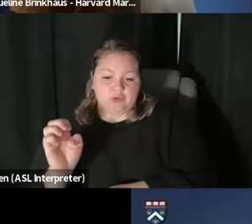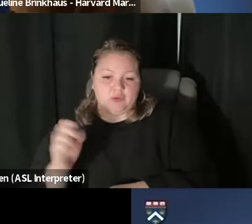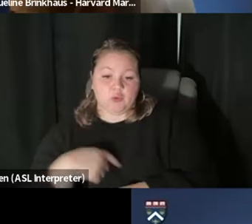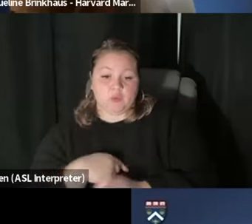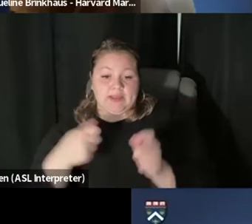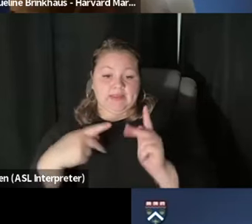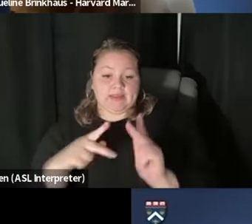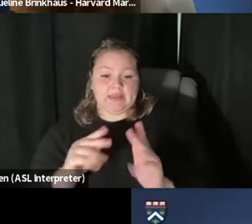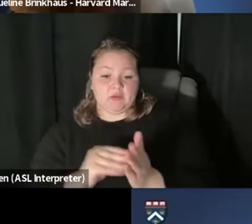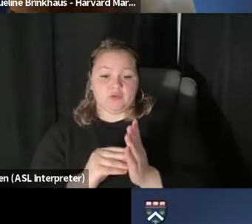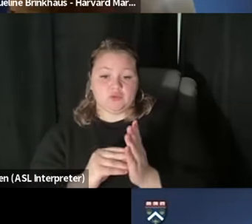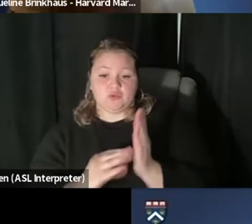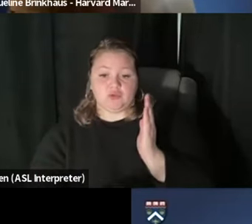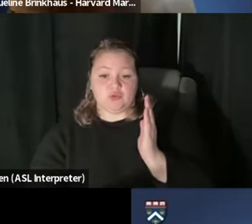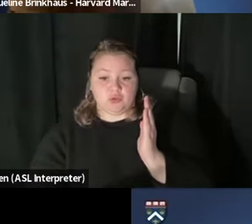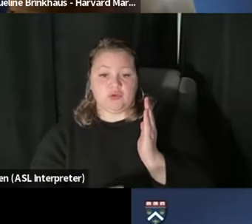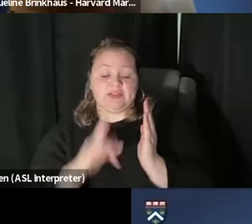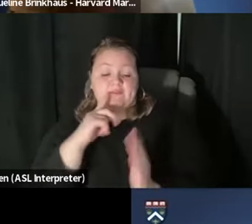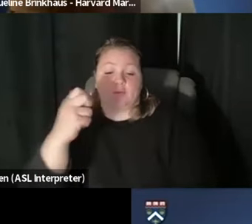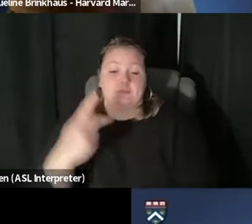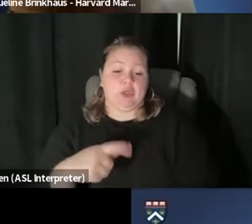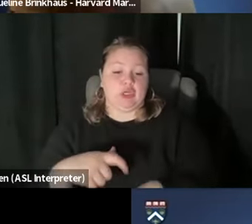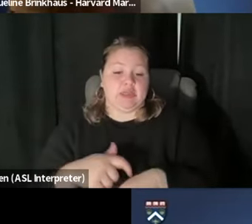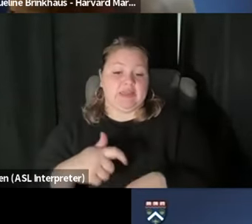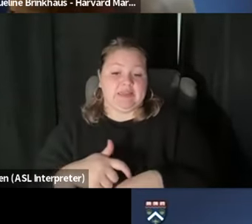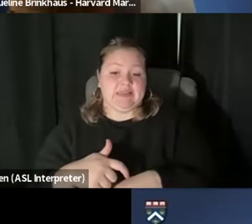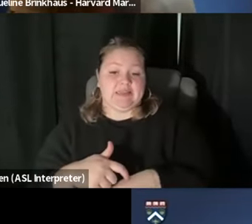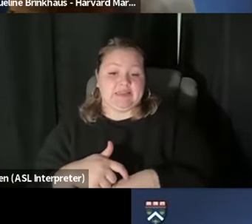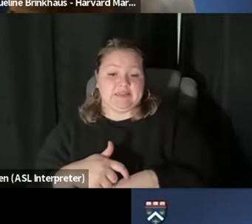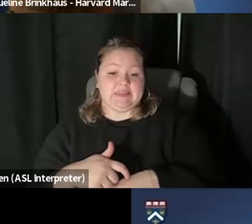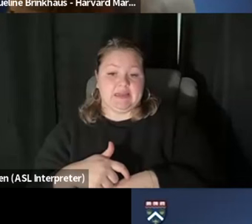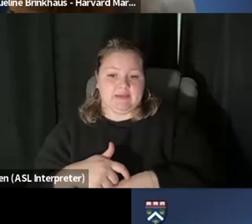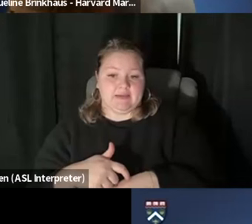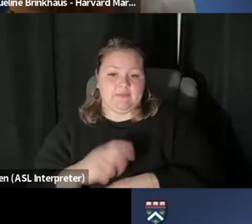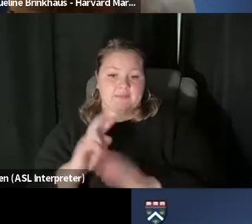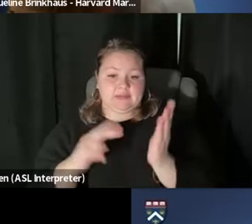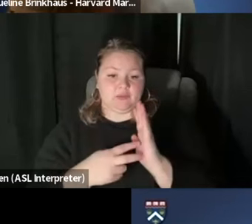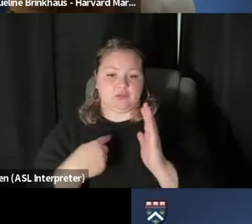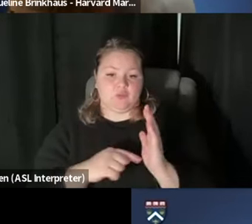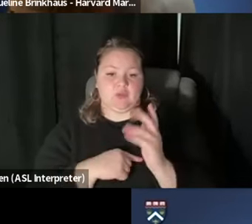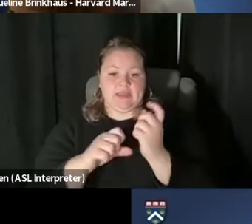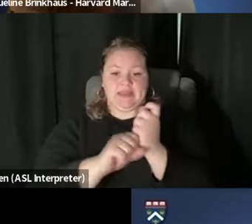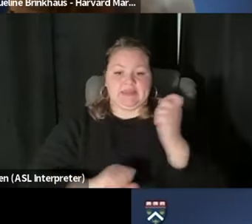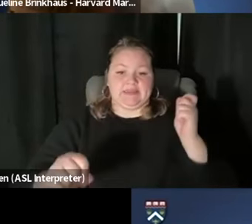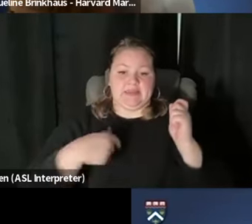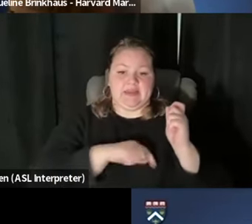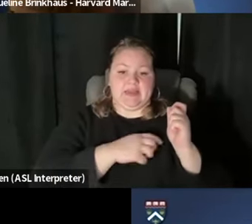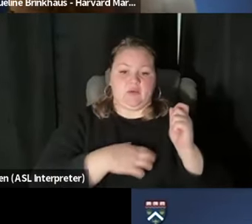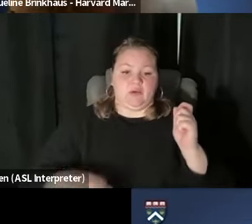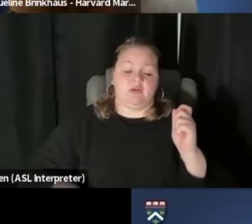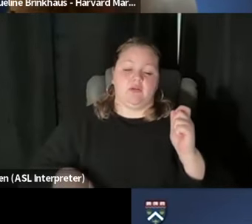to complete the degree on a part-time basis, right? I mean, that's what Harvard Extension School is about, extending Harvard's education